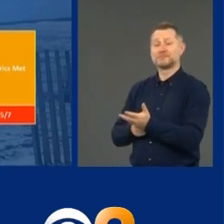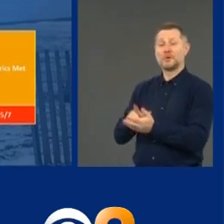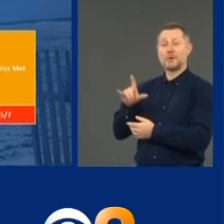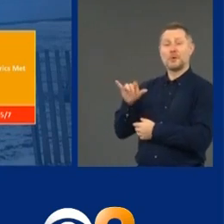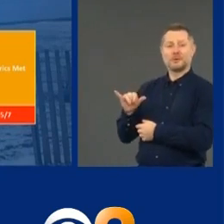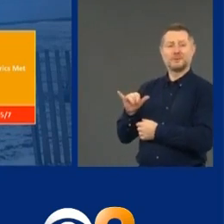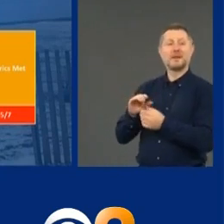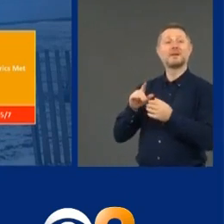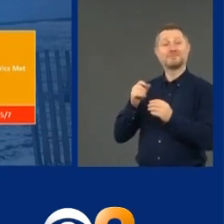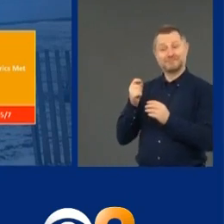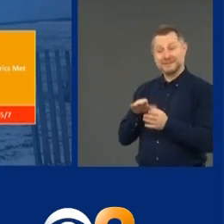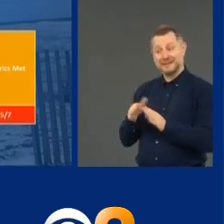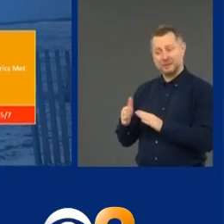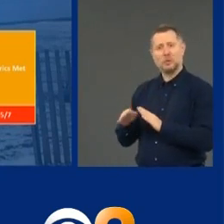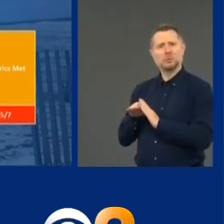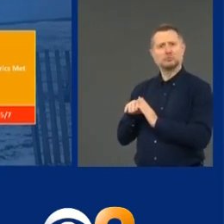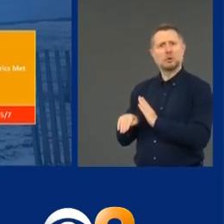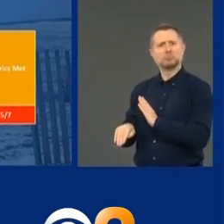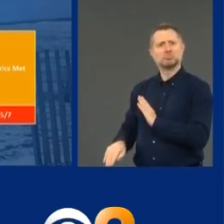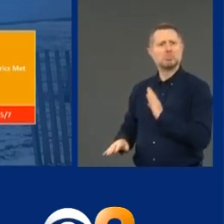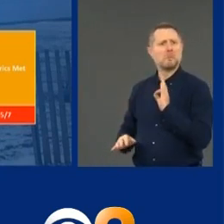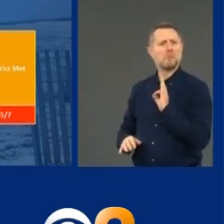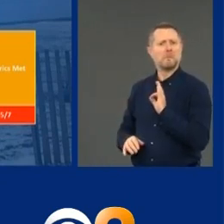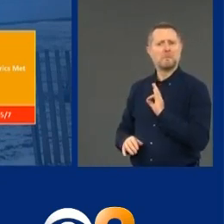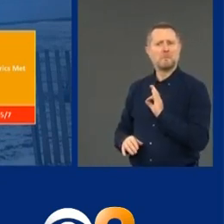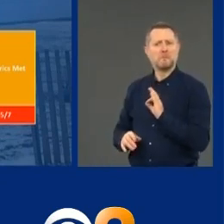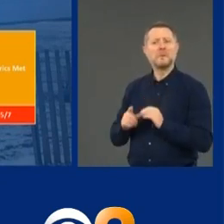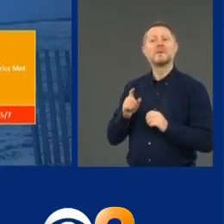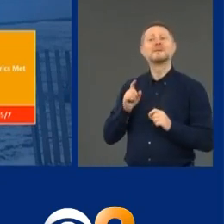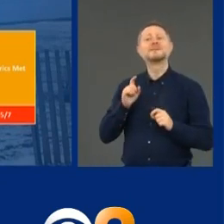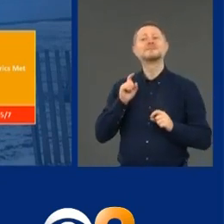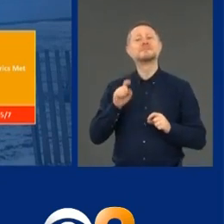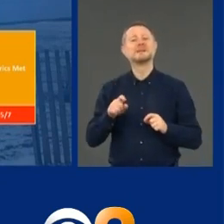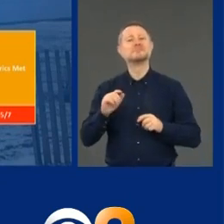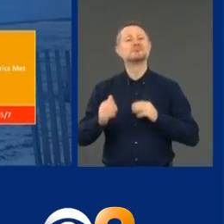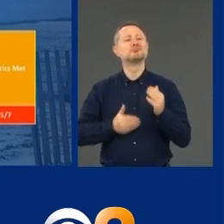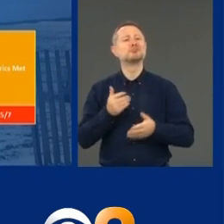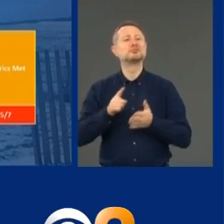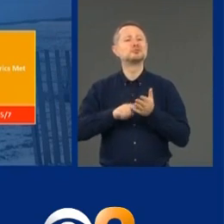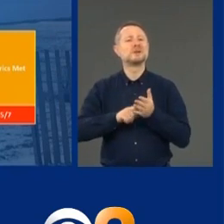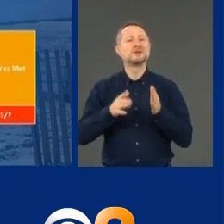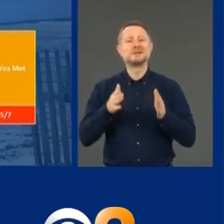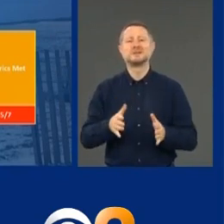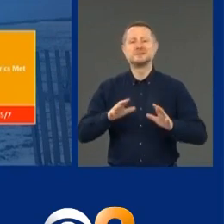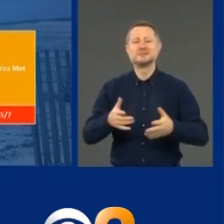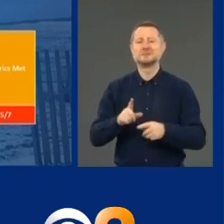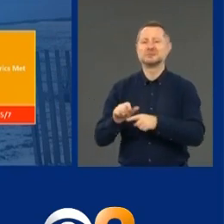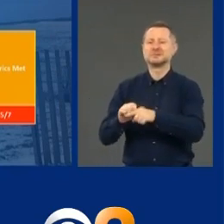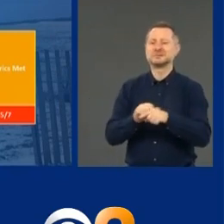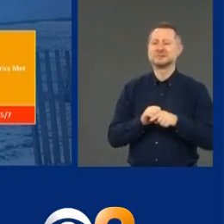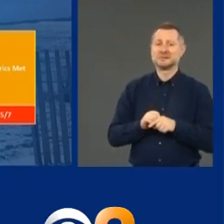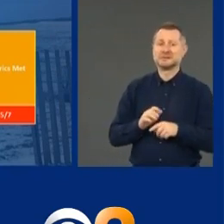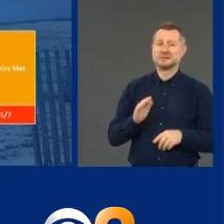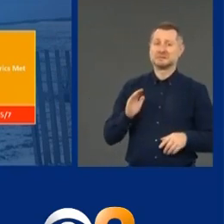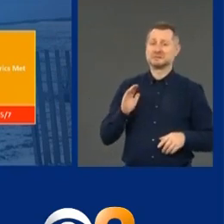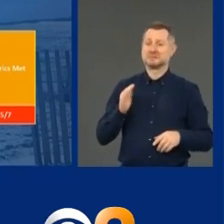that continues, we also have to get the tracing online. But at this rate,